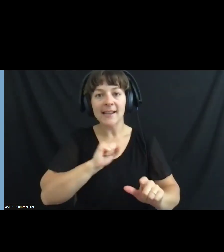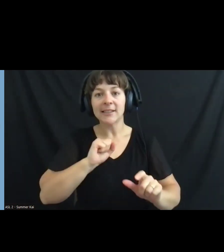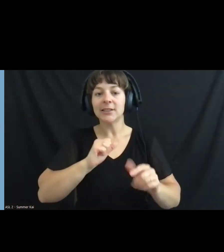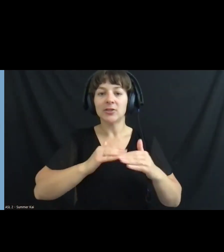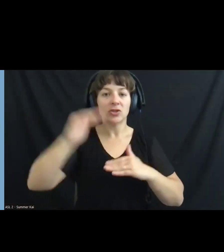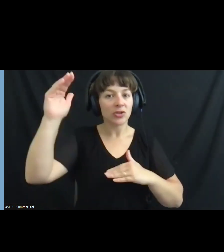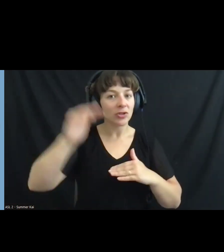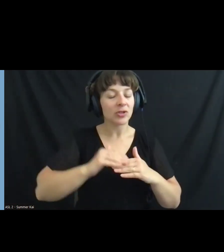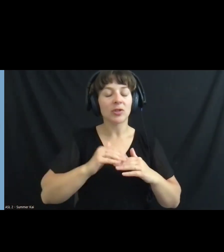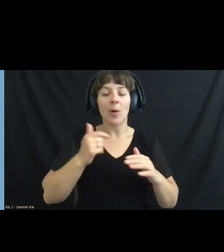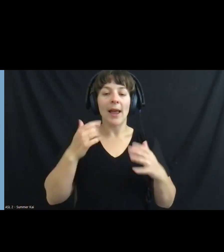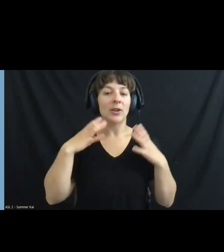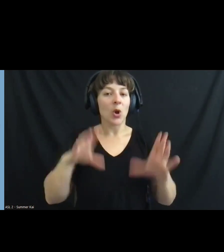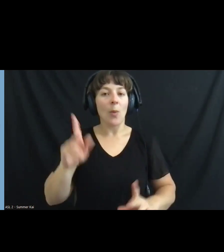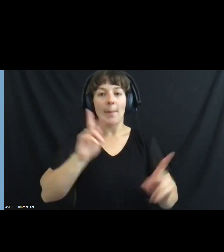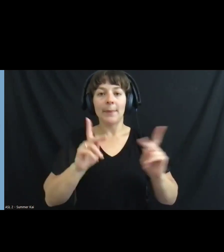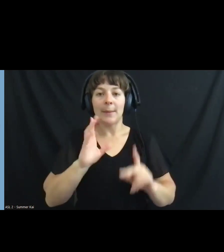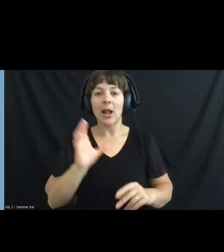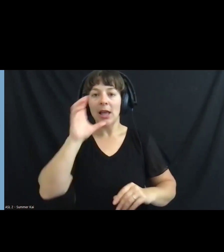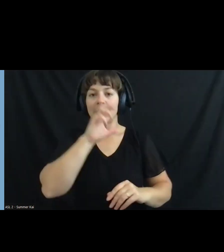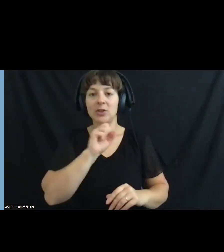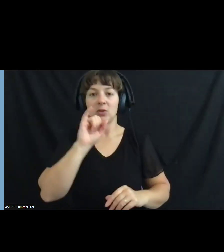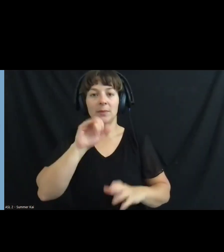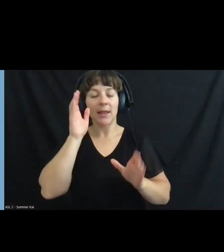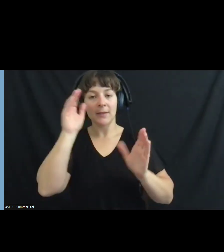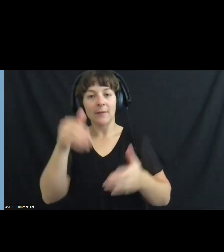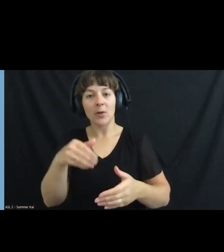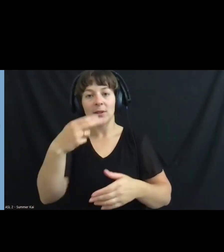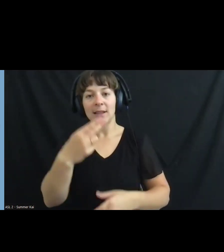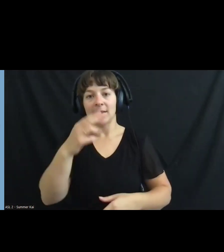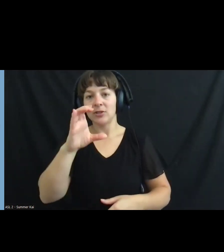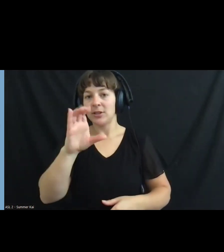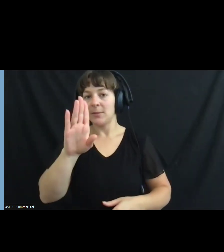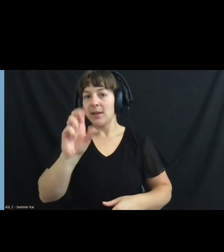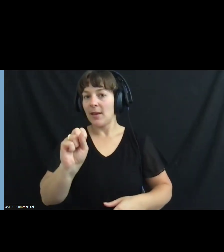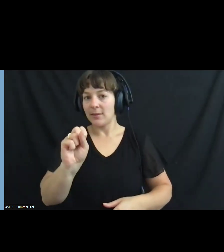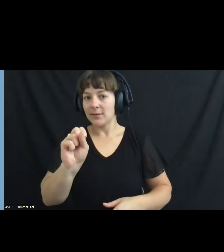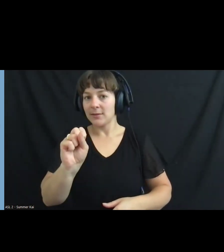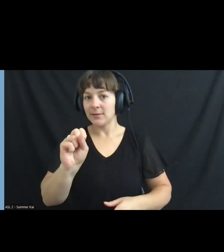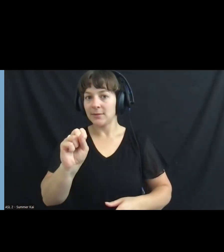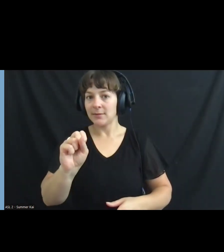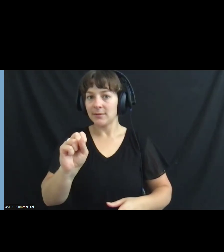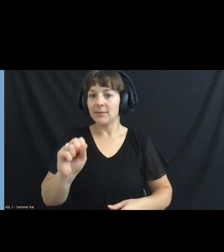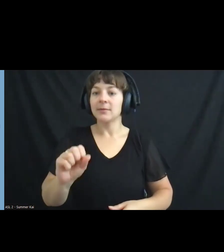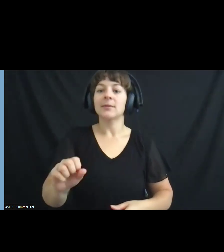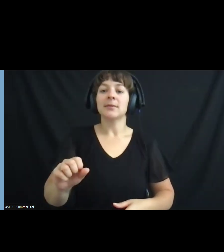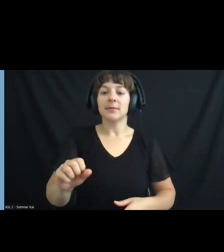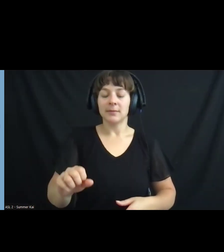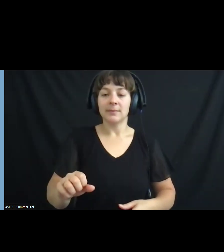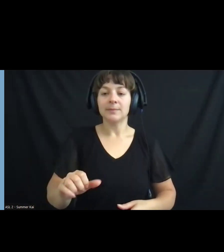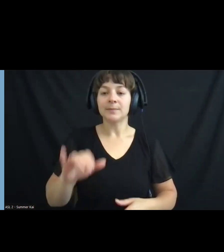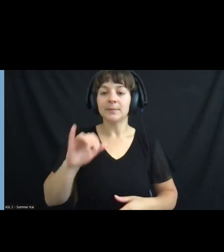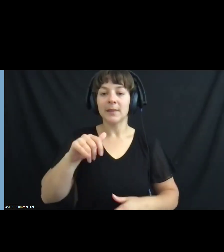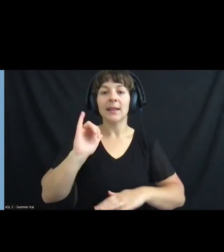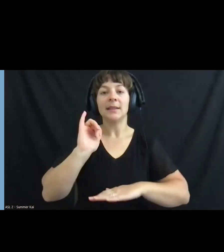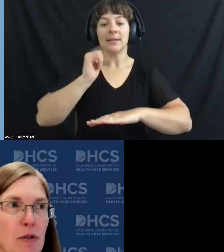want people to be assuming that it's only going to be focused on HCBS. Just, that's because, and it's part of the establishment